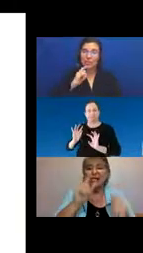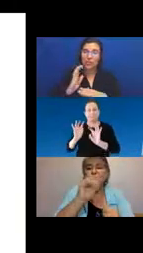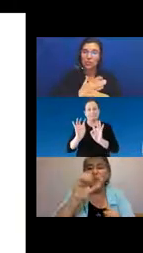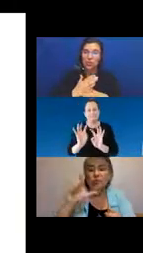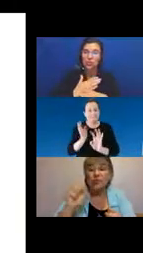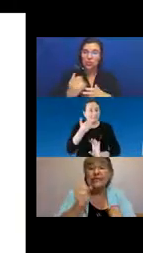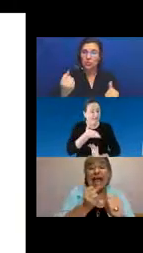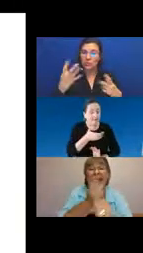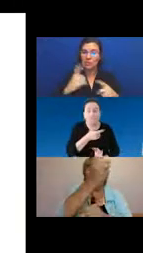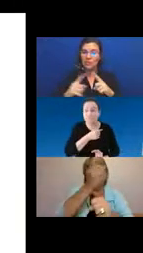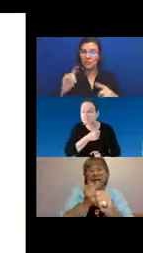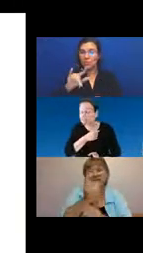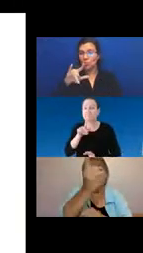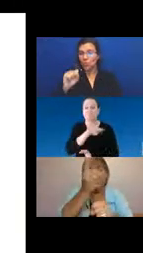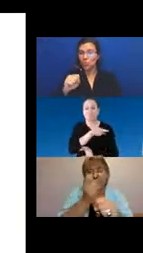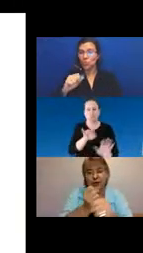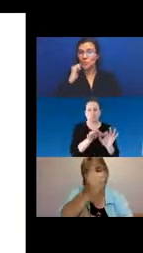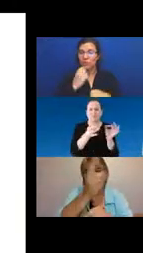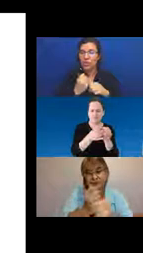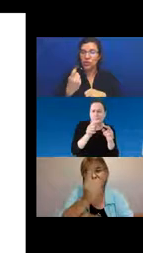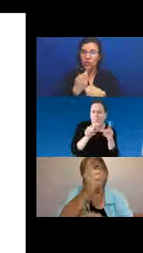many tools every year,